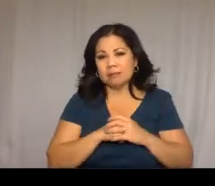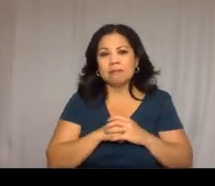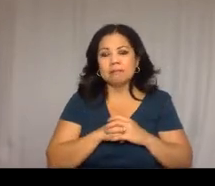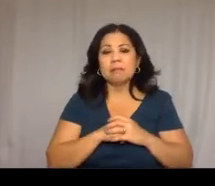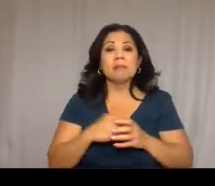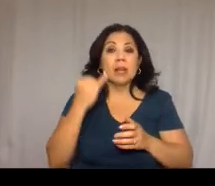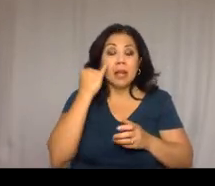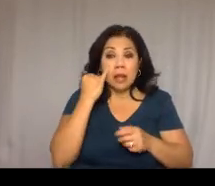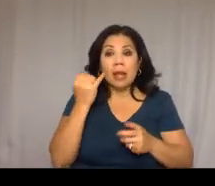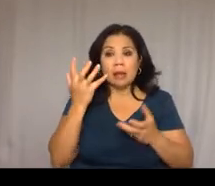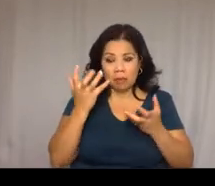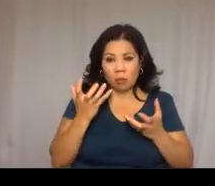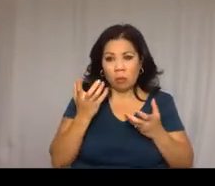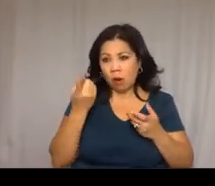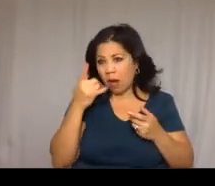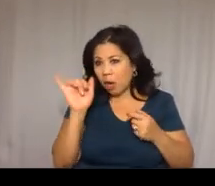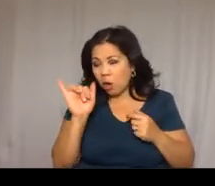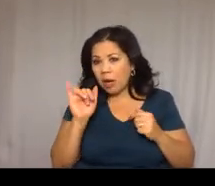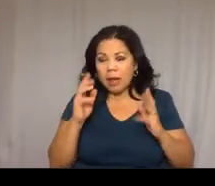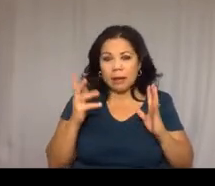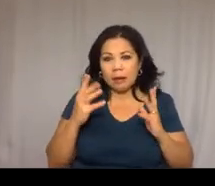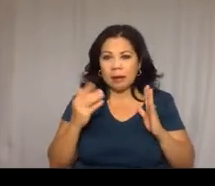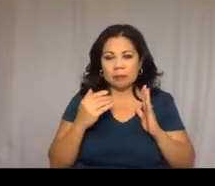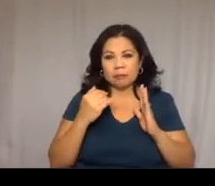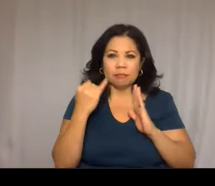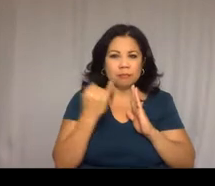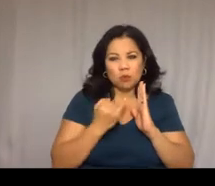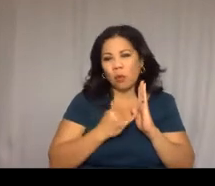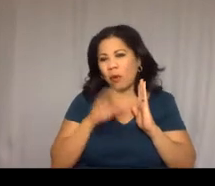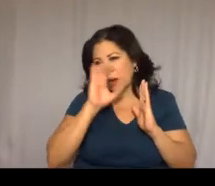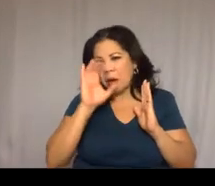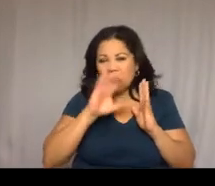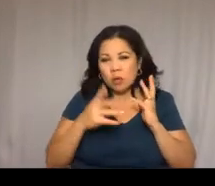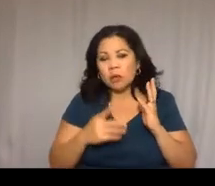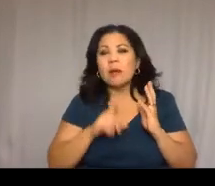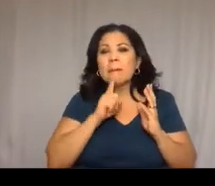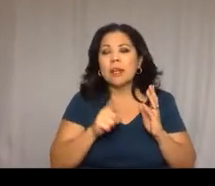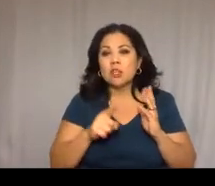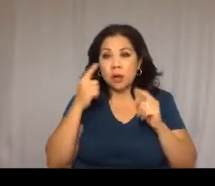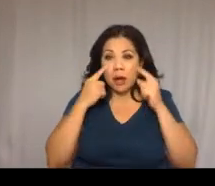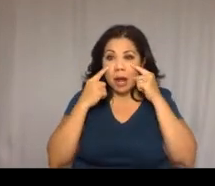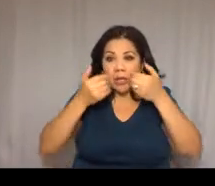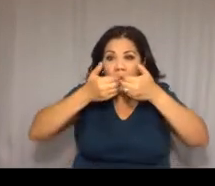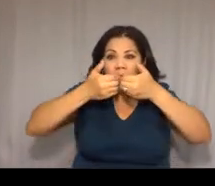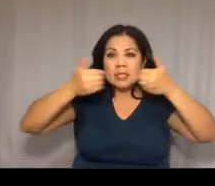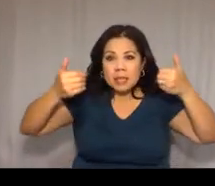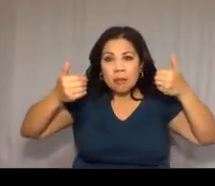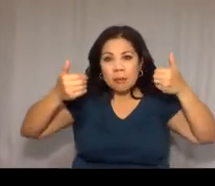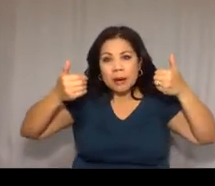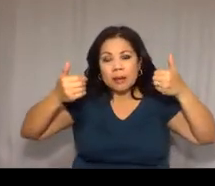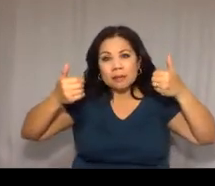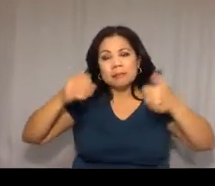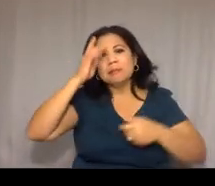want your character to look like a little illustration in a book or a cartoon, be sure that you make your eyes pretty darn far